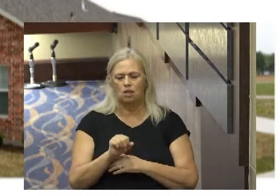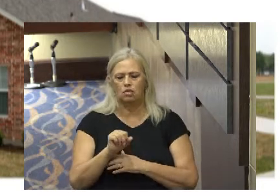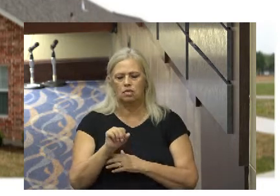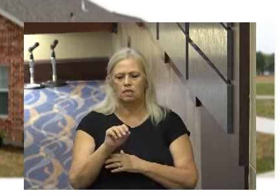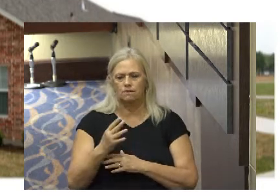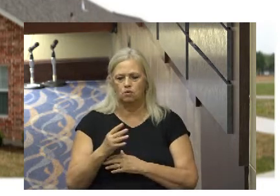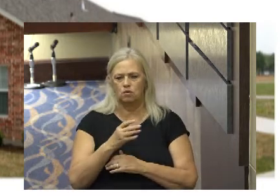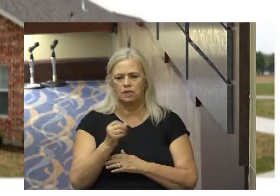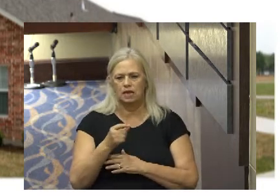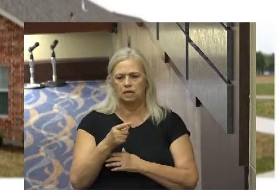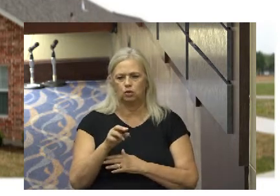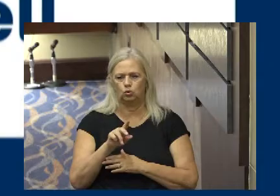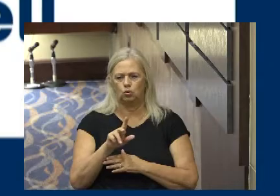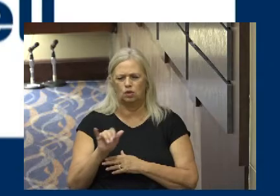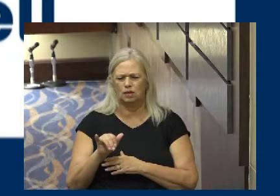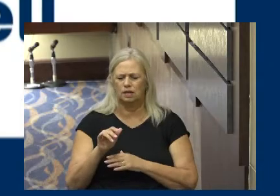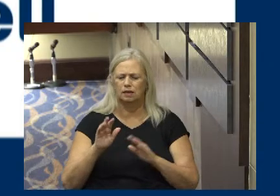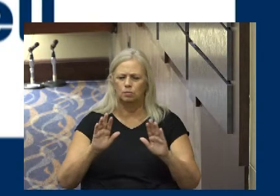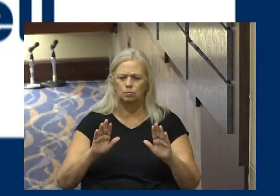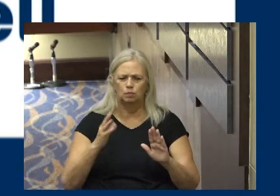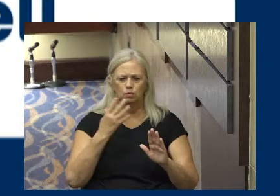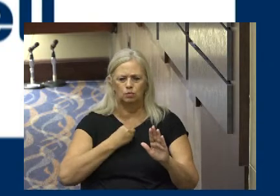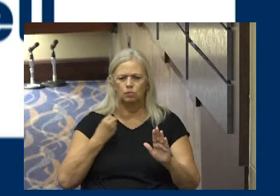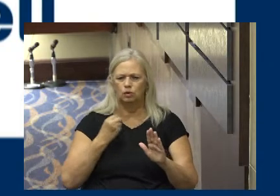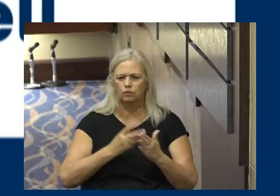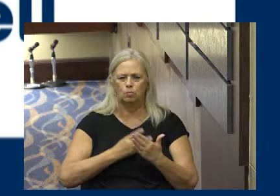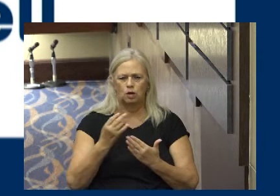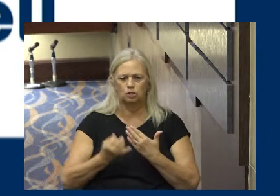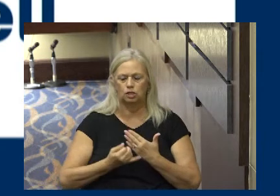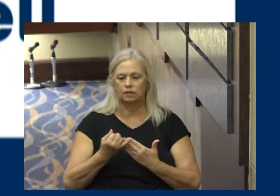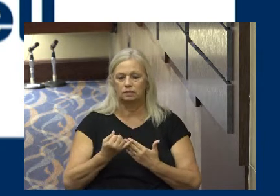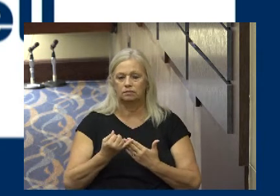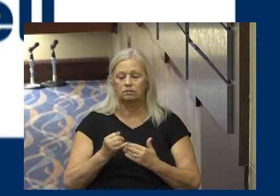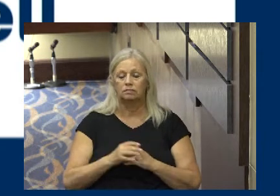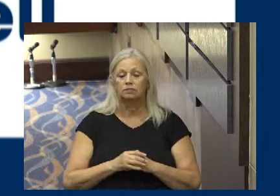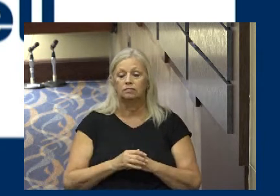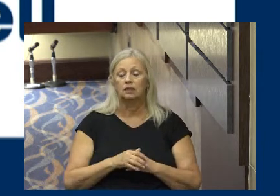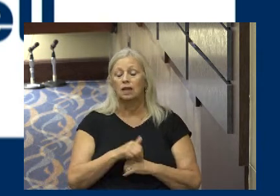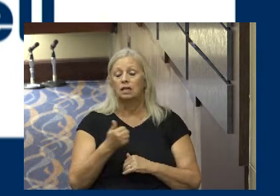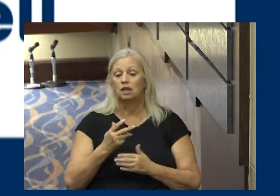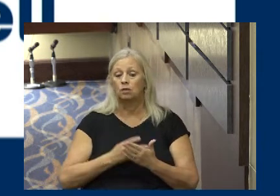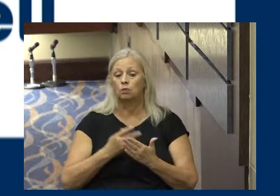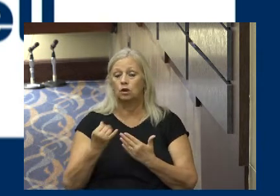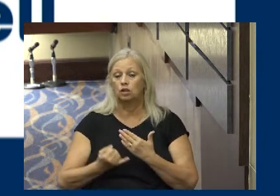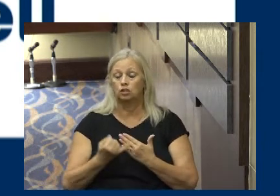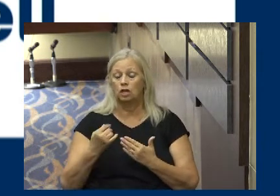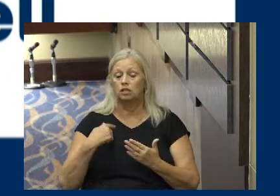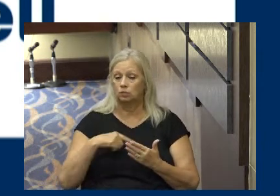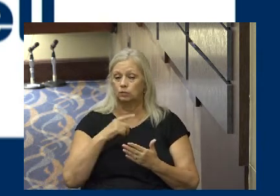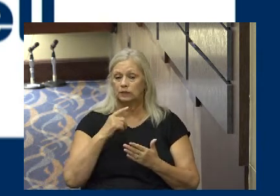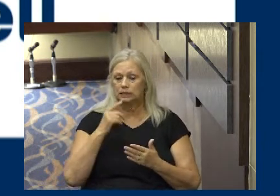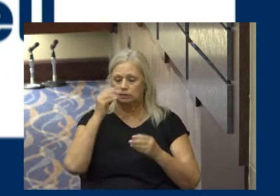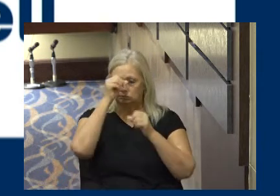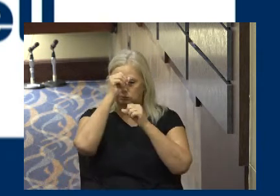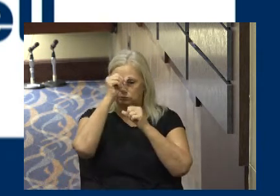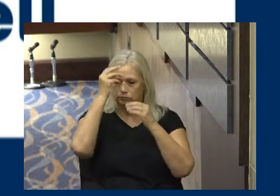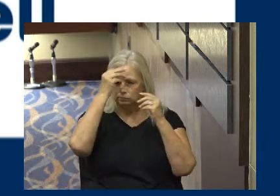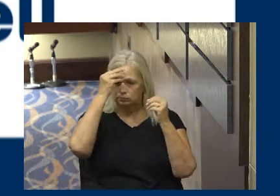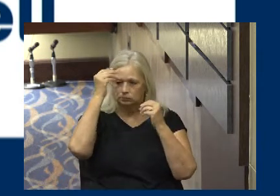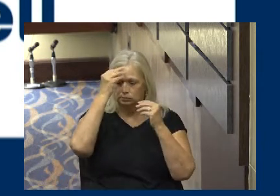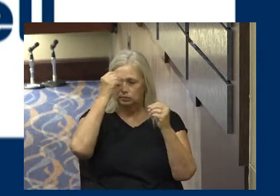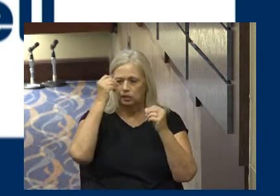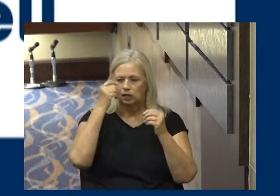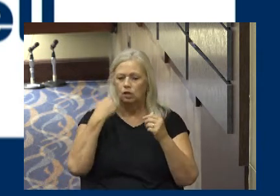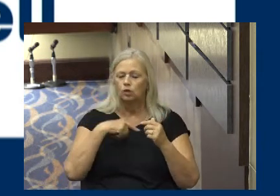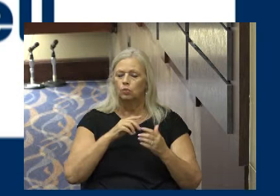Avenues. Beautiful project. One of our projects we have on the drawing board, and we've just gone before the Waco